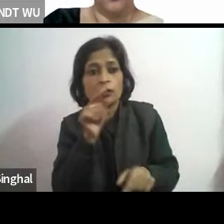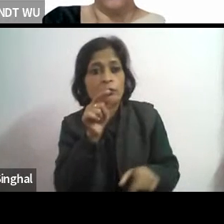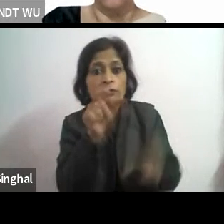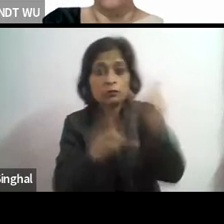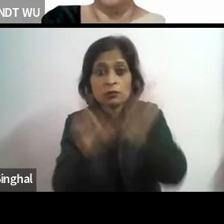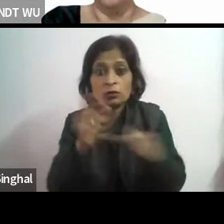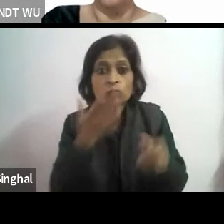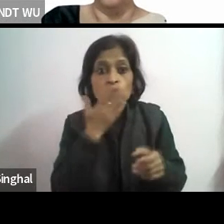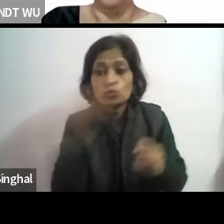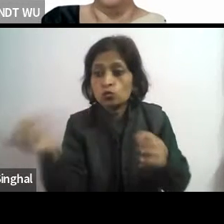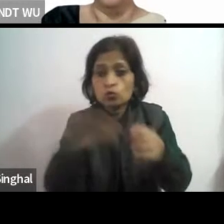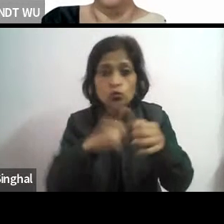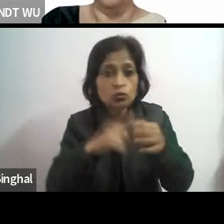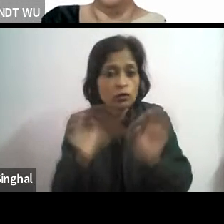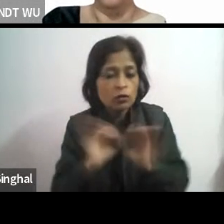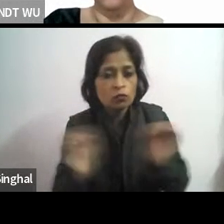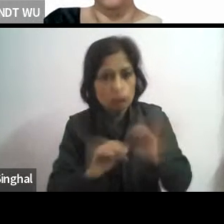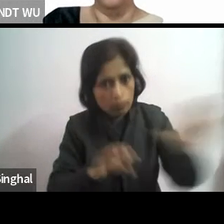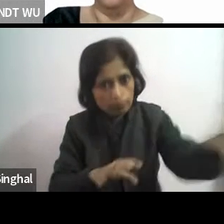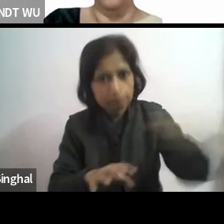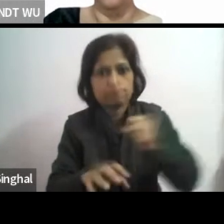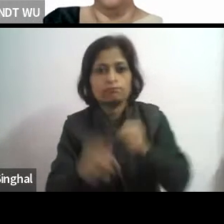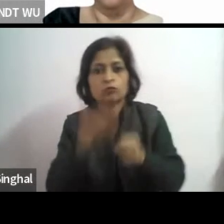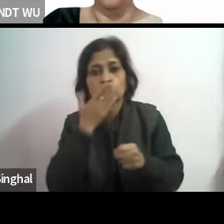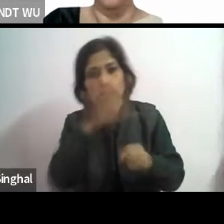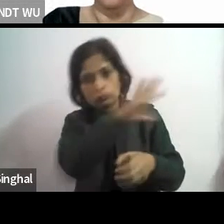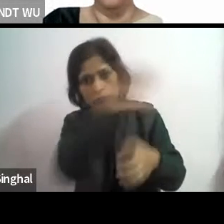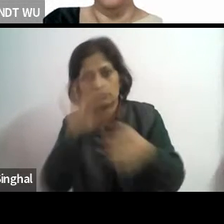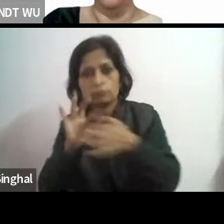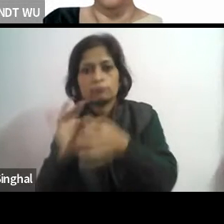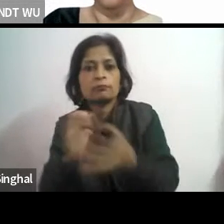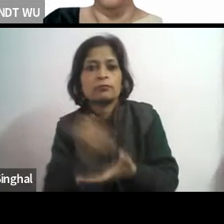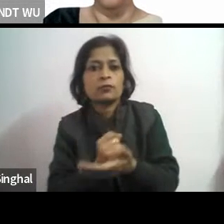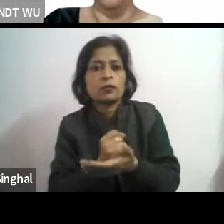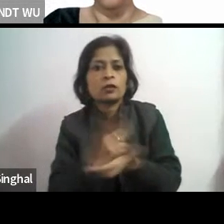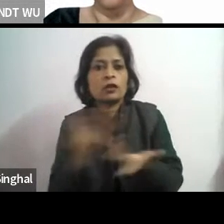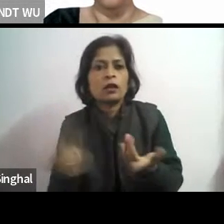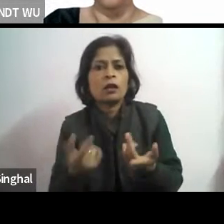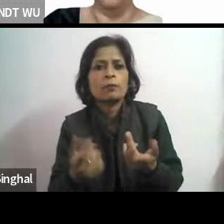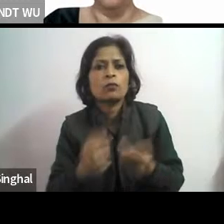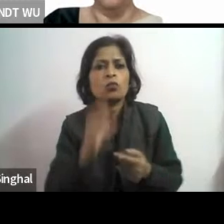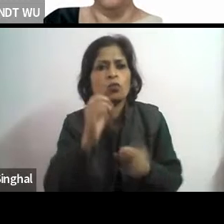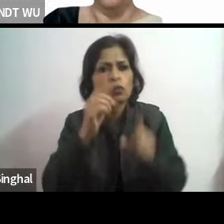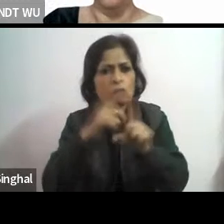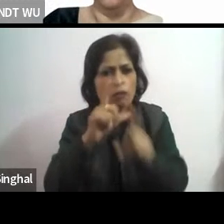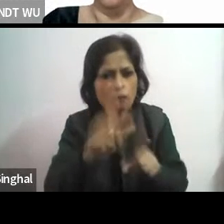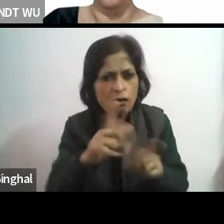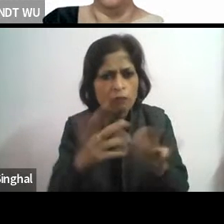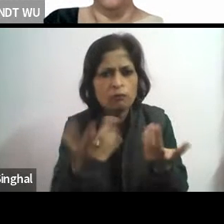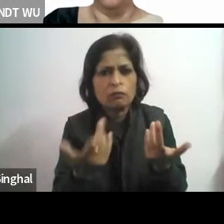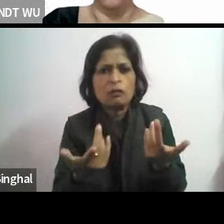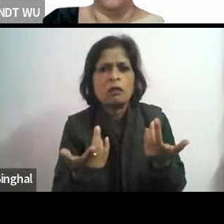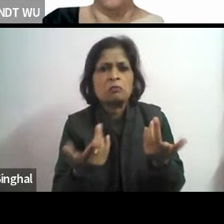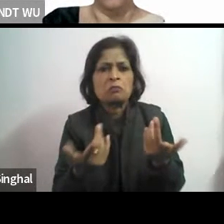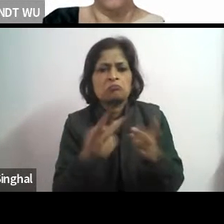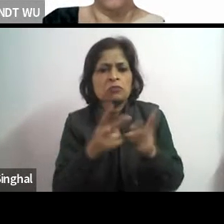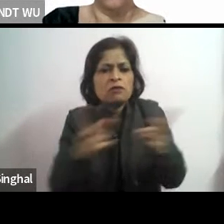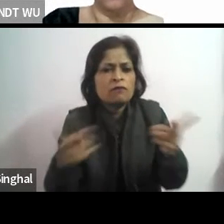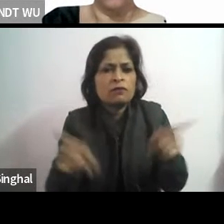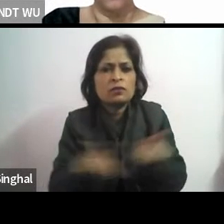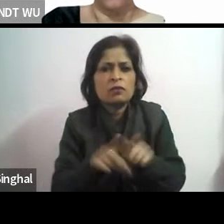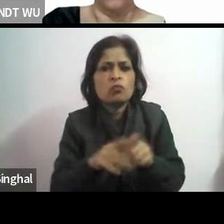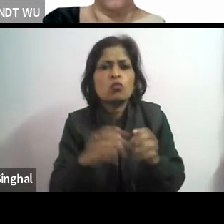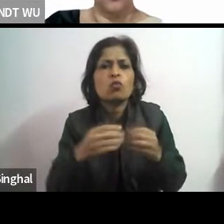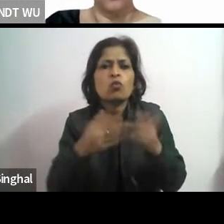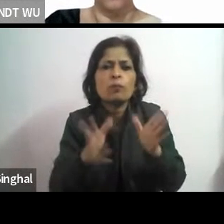reluctant about approval for open distance learning, online learning. If we have a glance over international